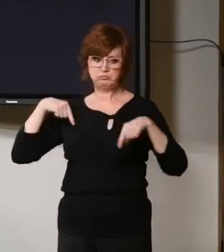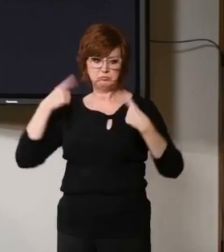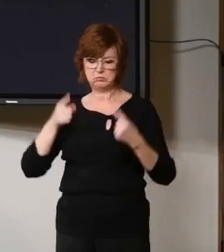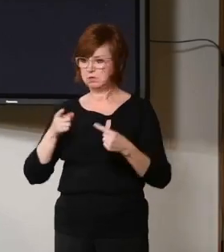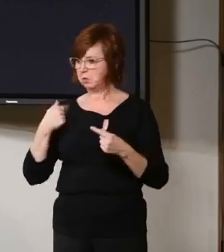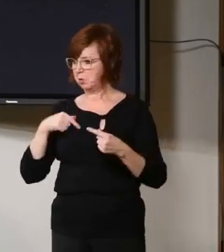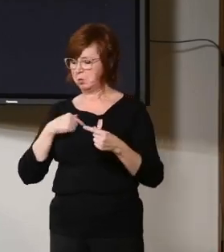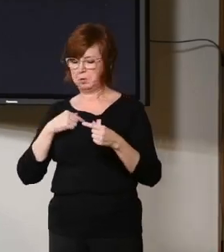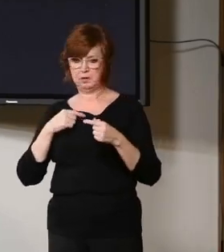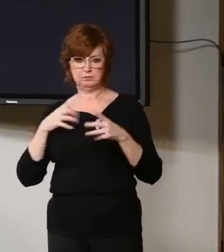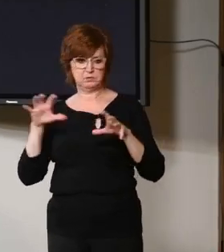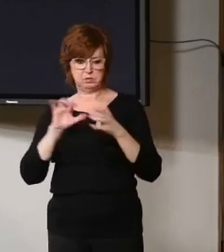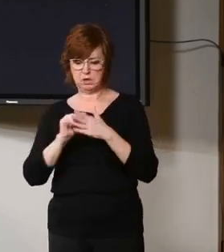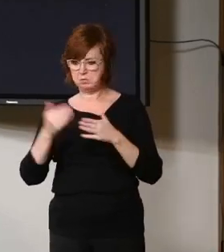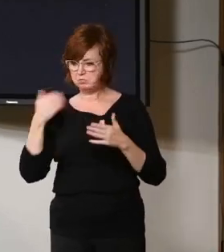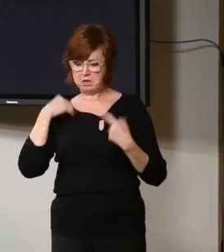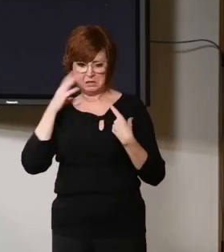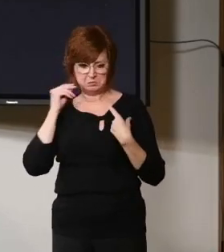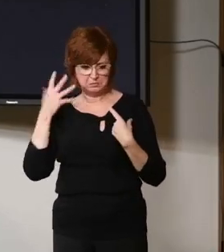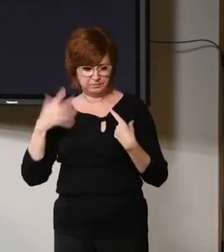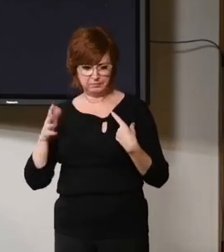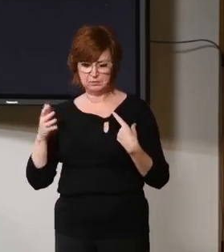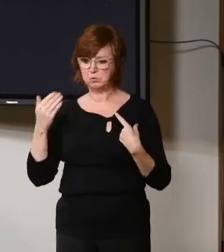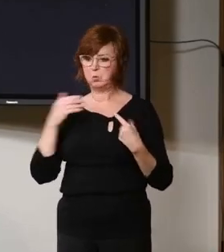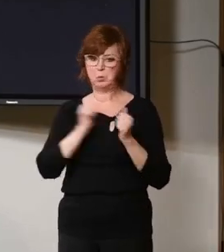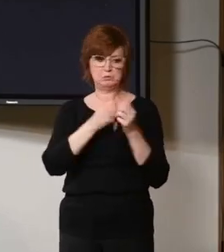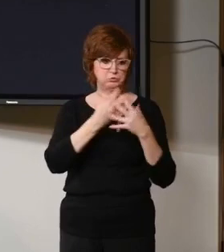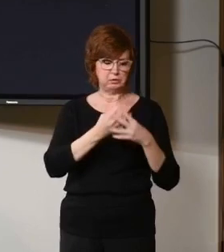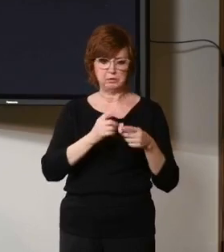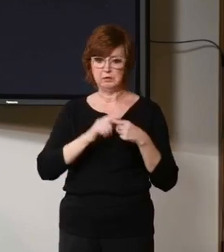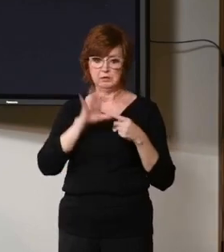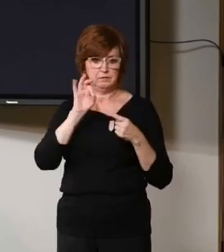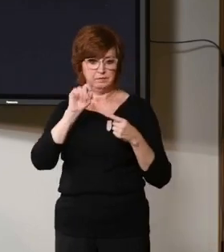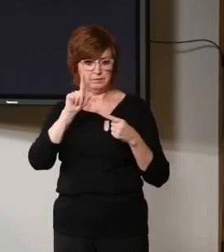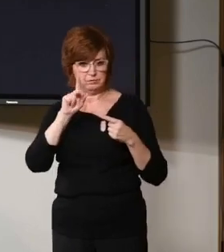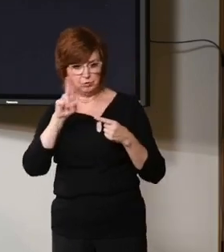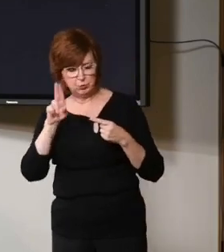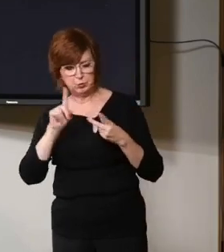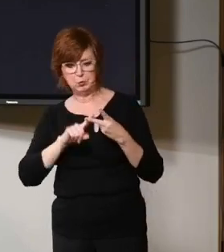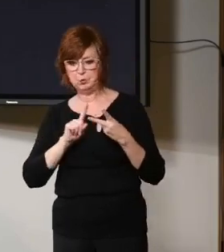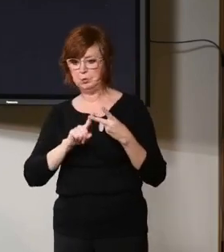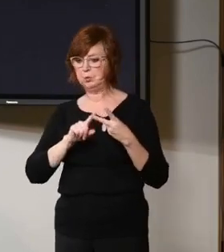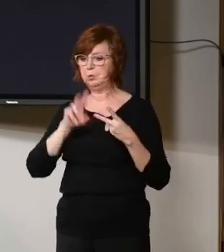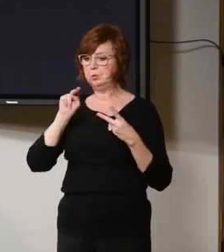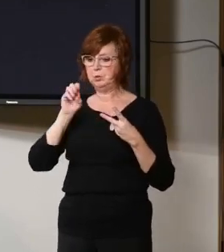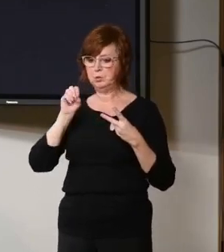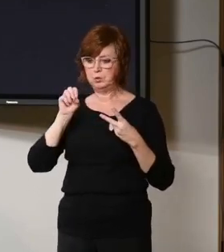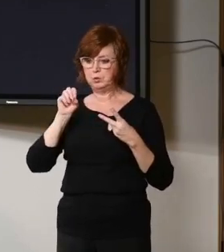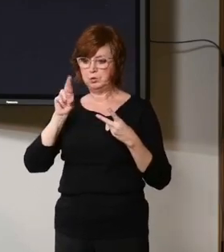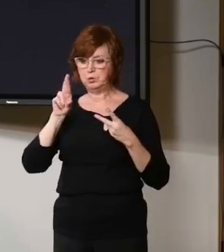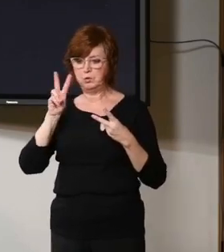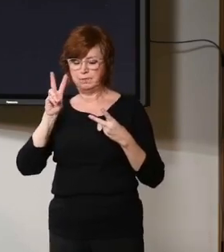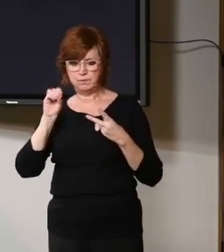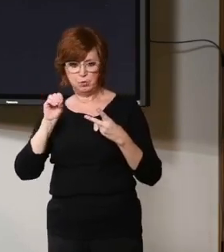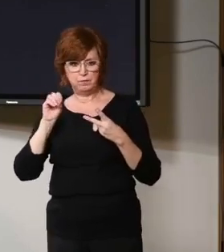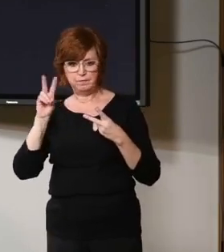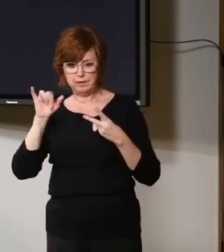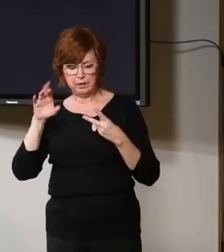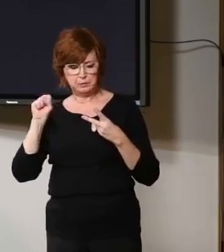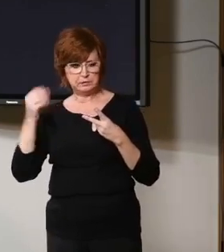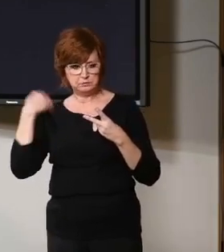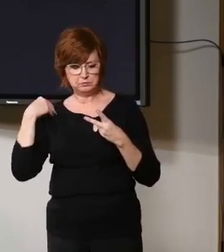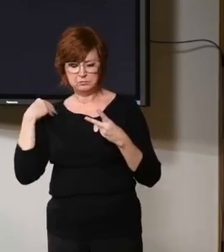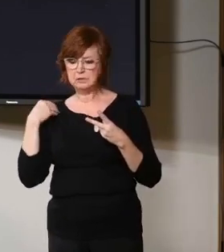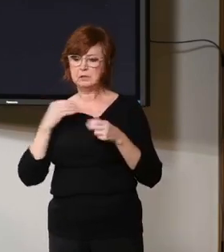for influenza outbreaks, norovirus outbreaks, and in many respects, COVID-19 is very similar to that in terms of how it's